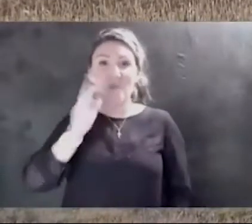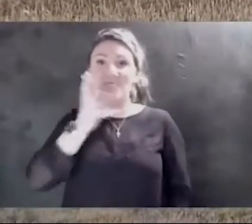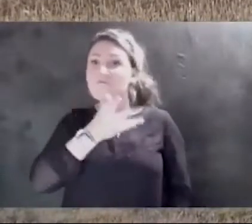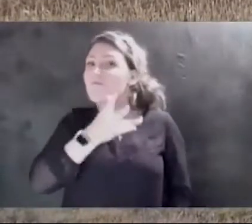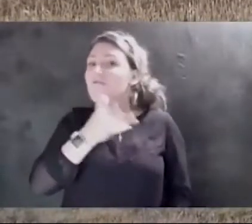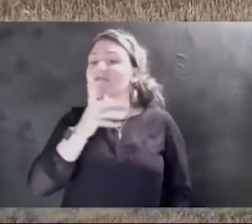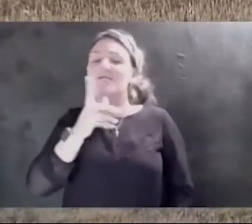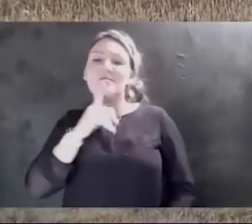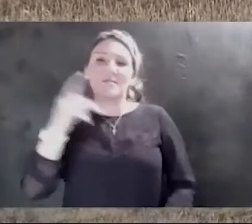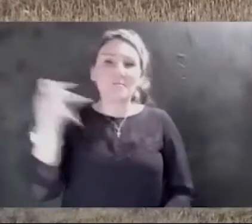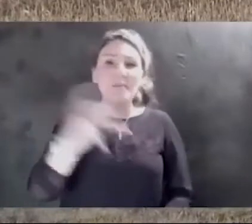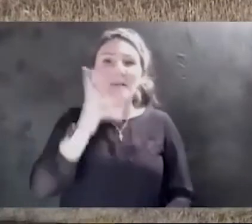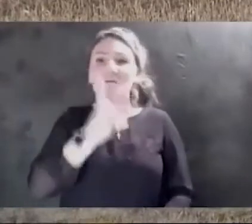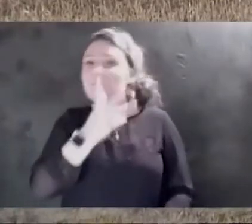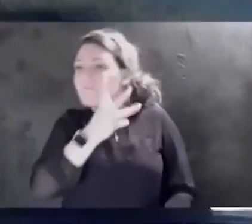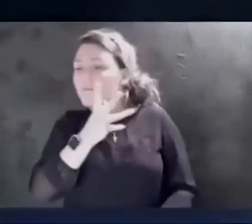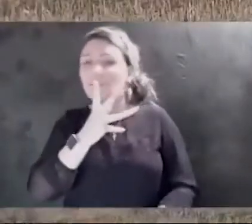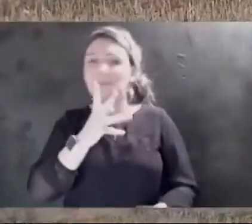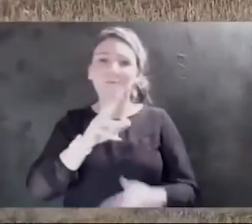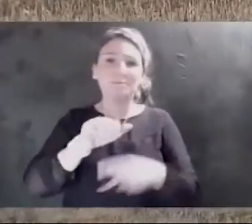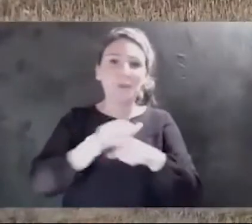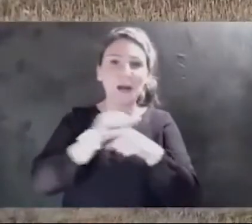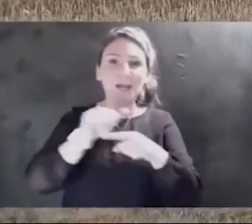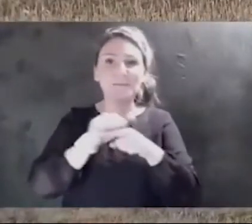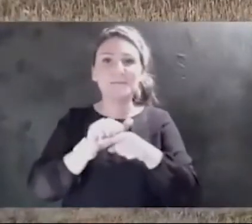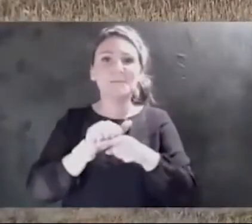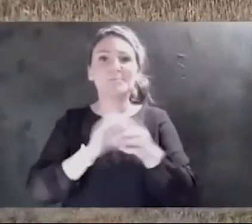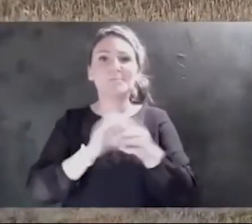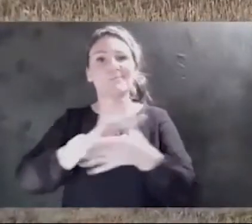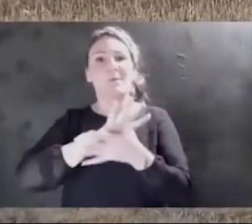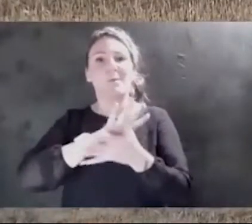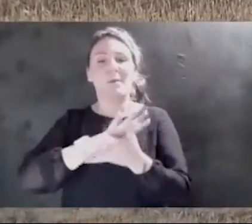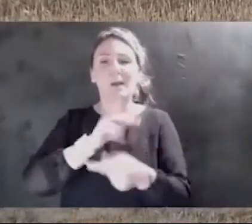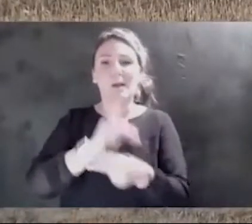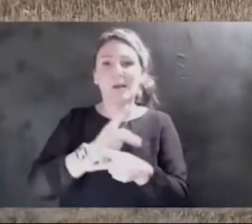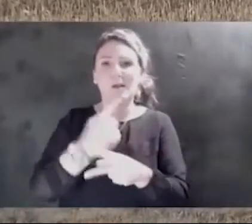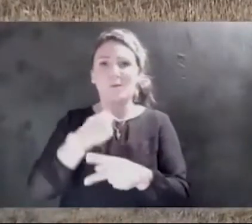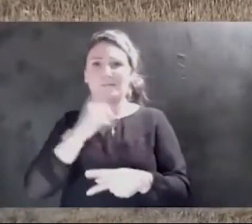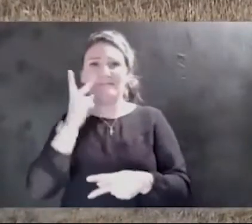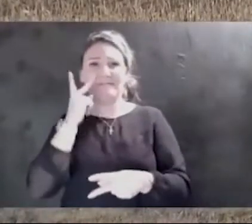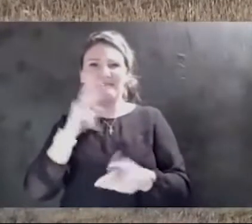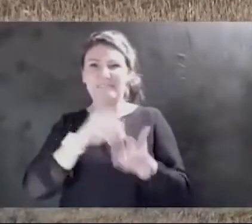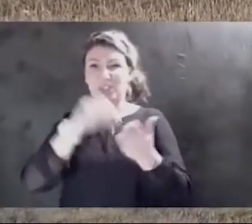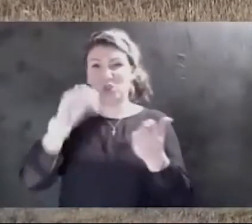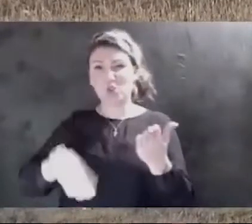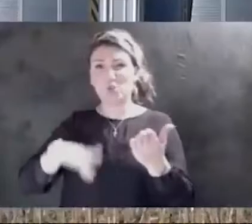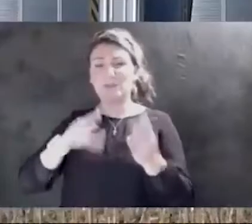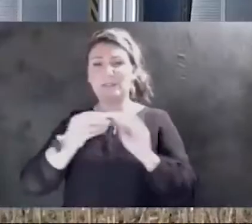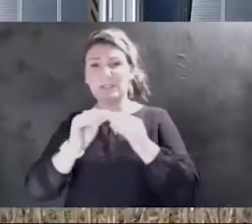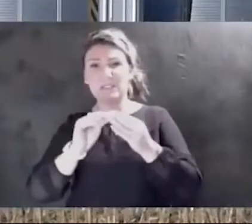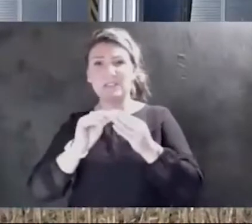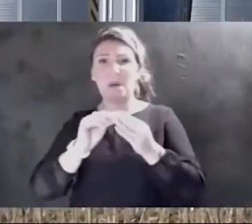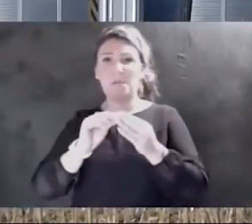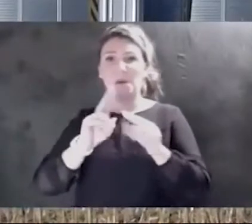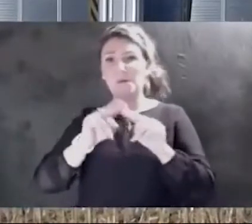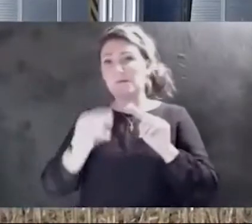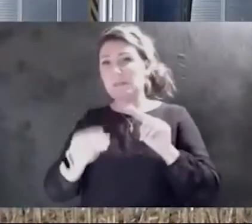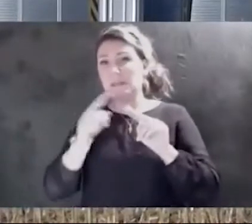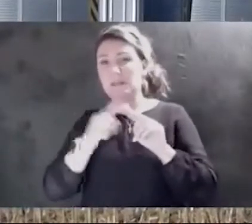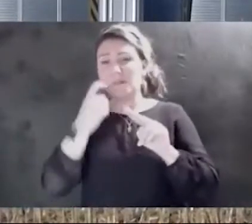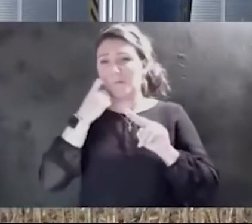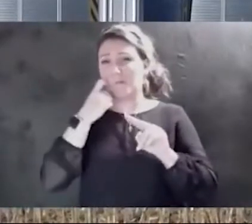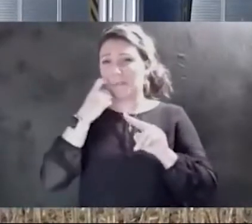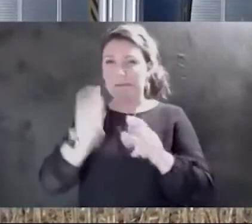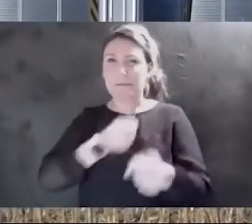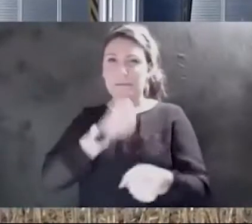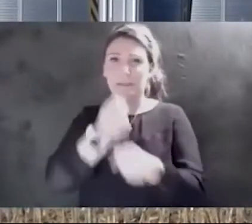care. And we've seen kind of a drop in the number of students from rural Kansas applying to medical school over the few years. And so we'd really like to reverse